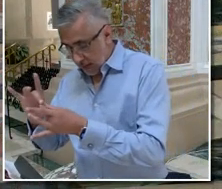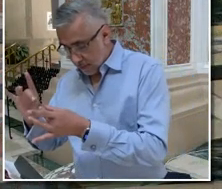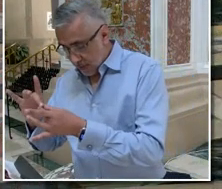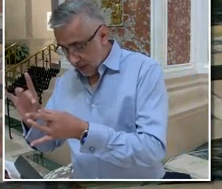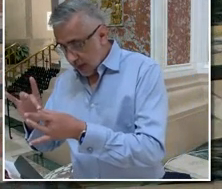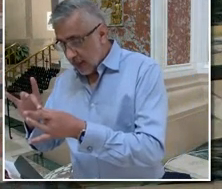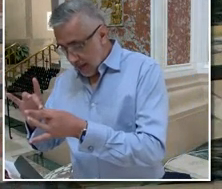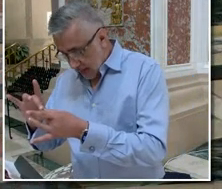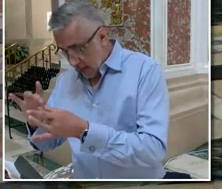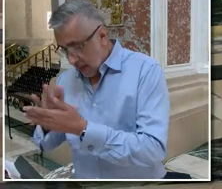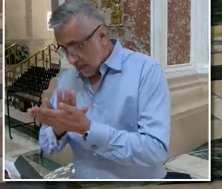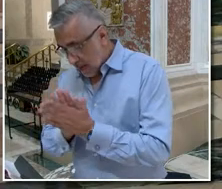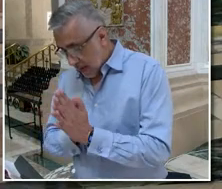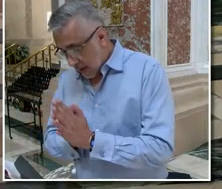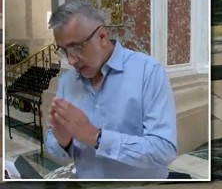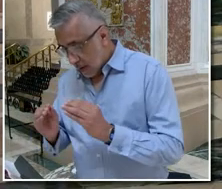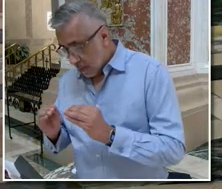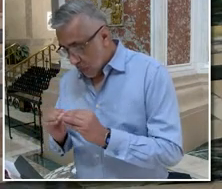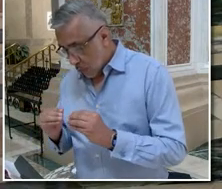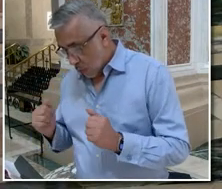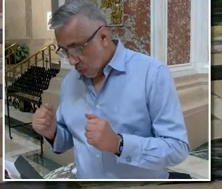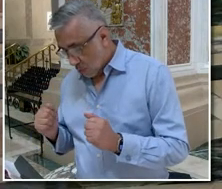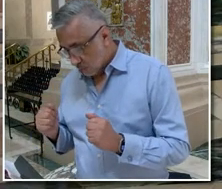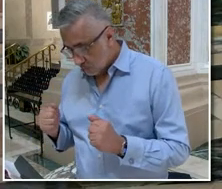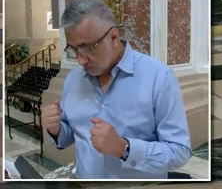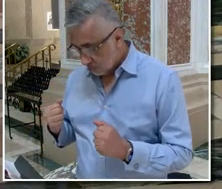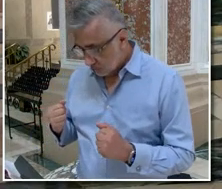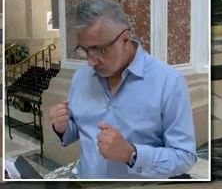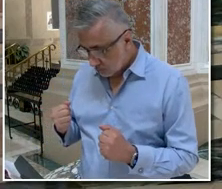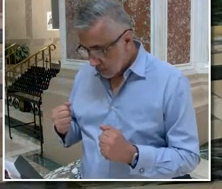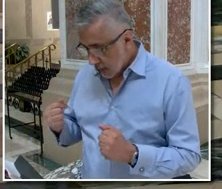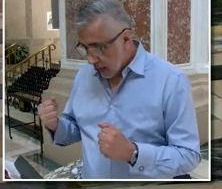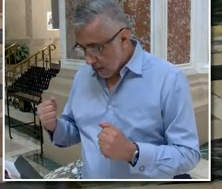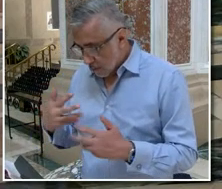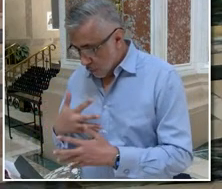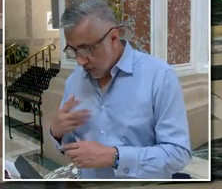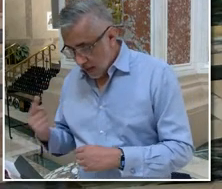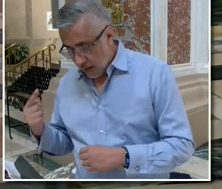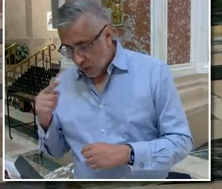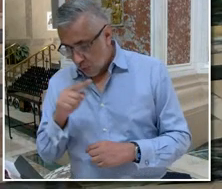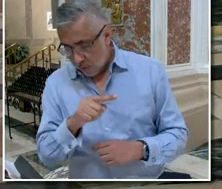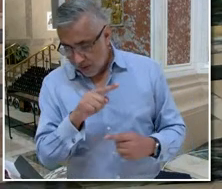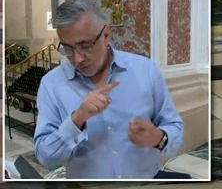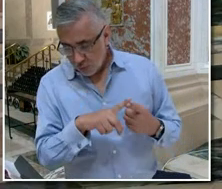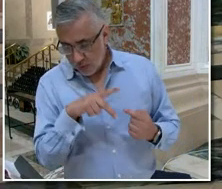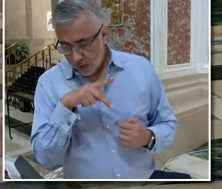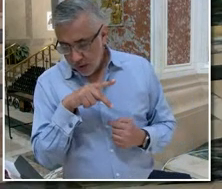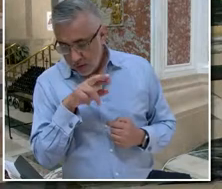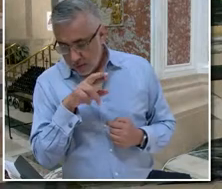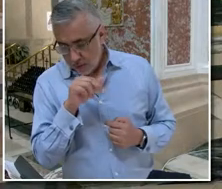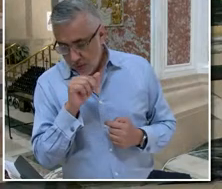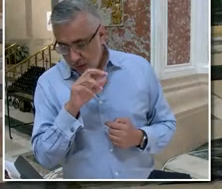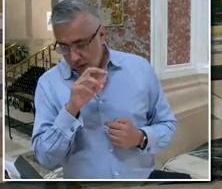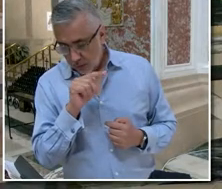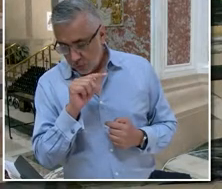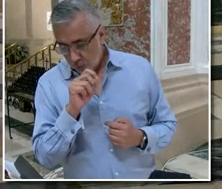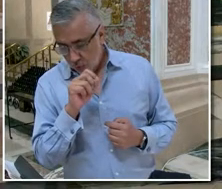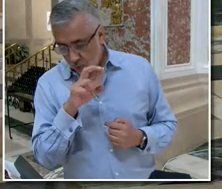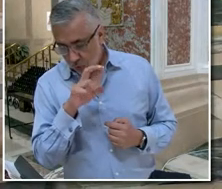he became even more afraid, and went back into the praetorium and said to